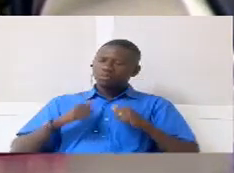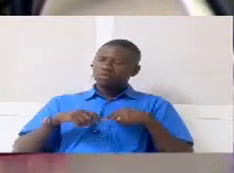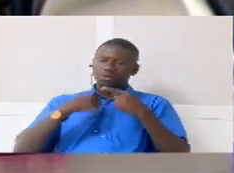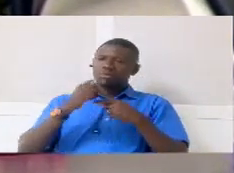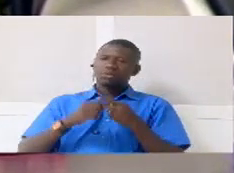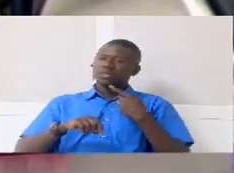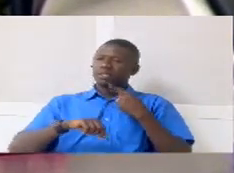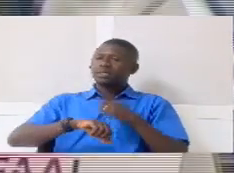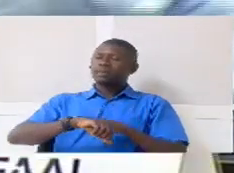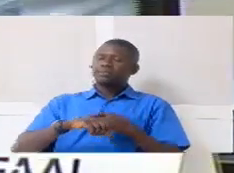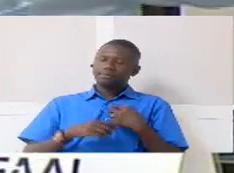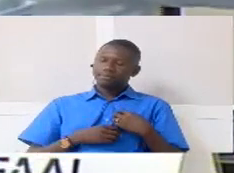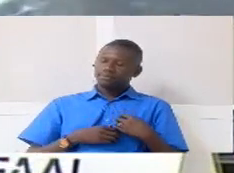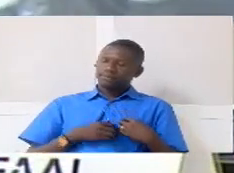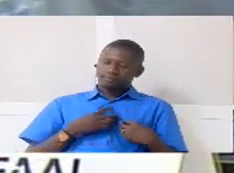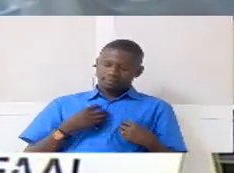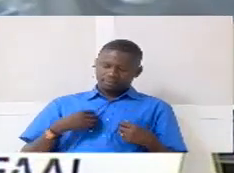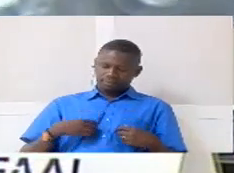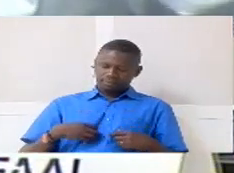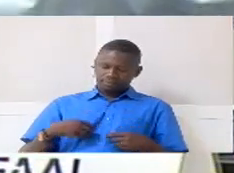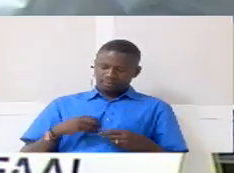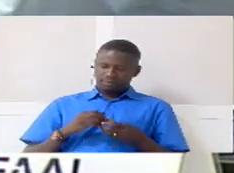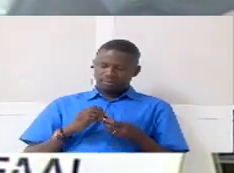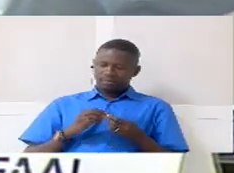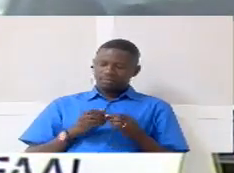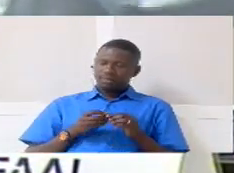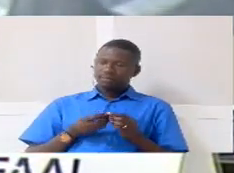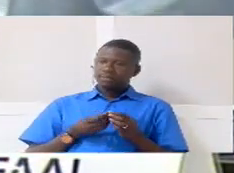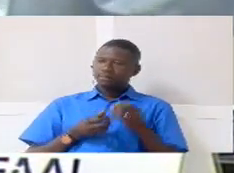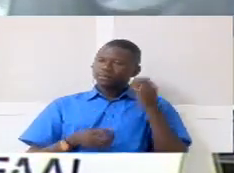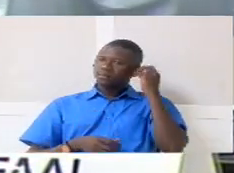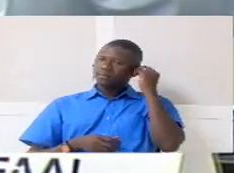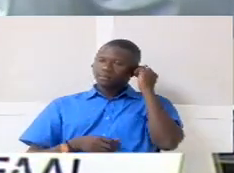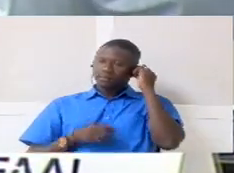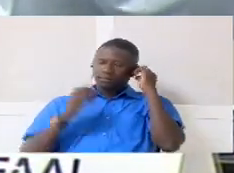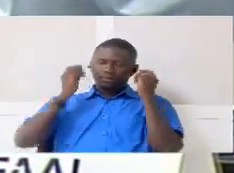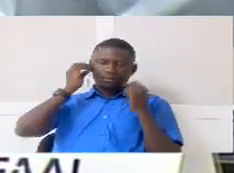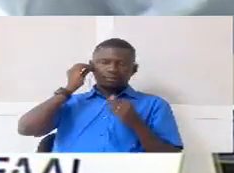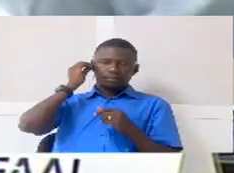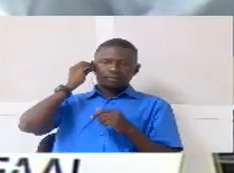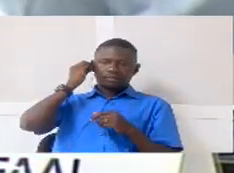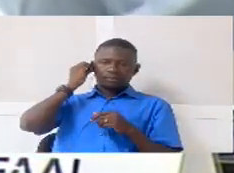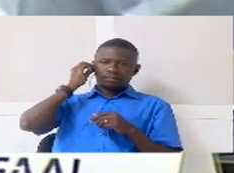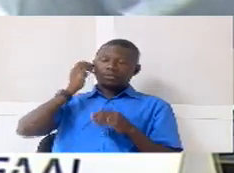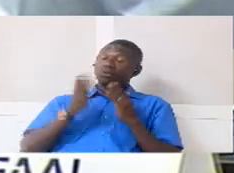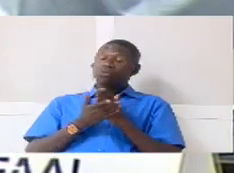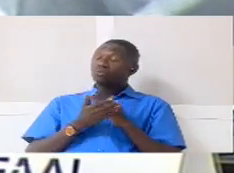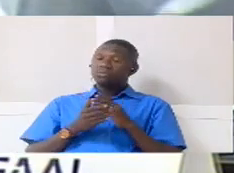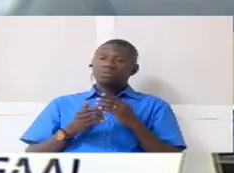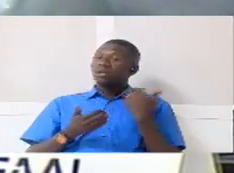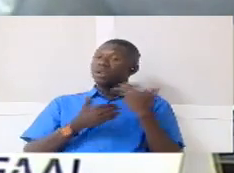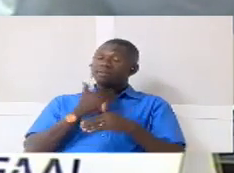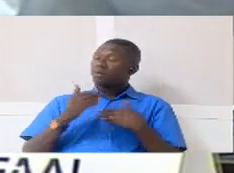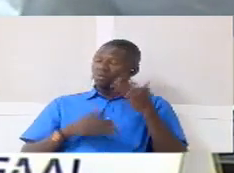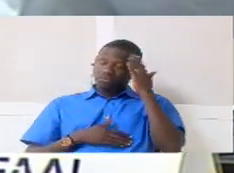not aware of. In fact, one of the basic requirements, a post-mortem,